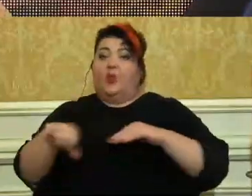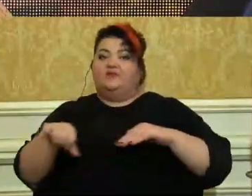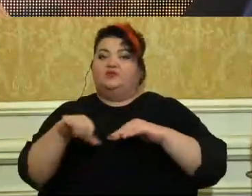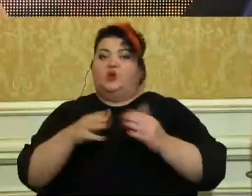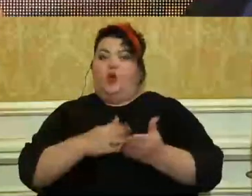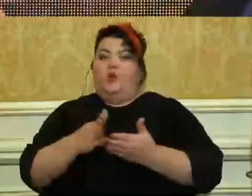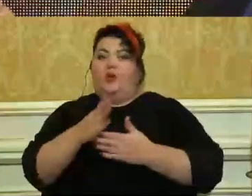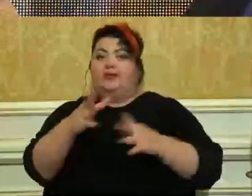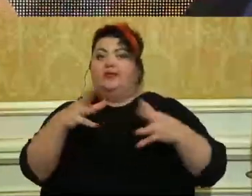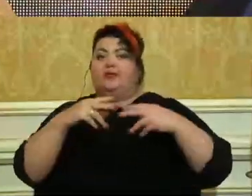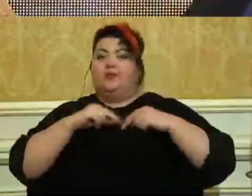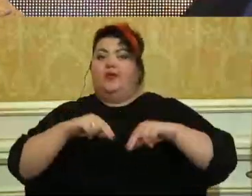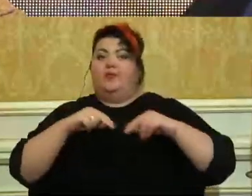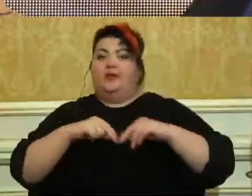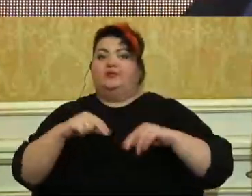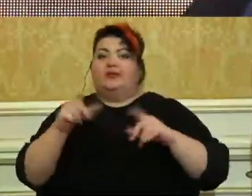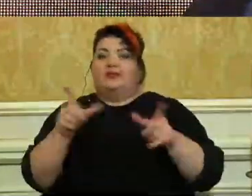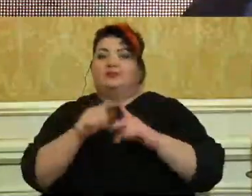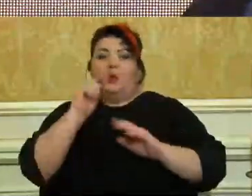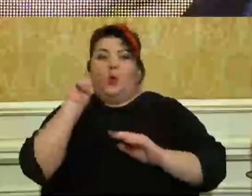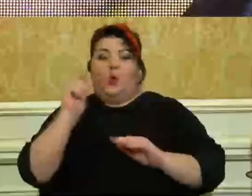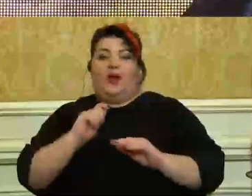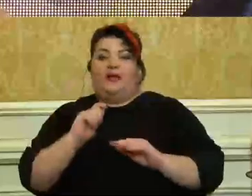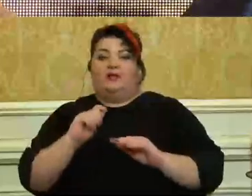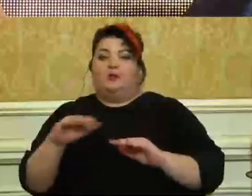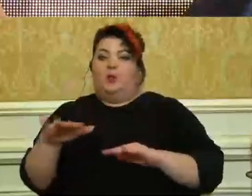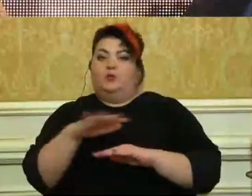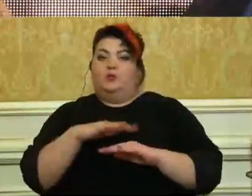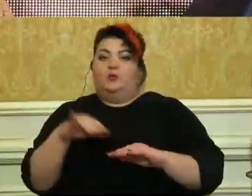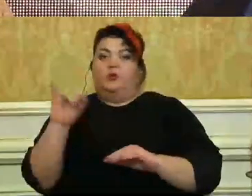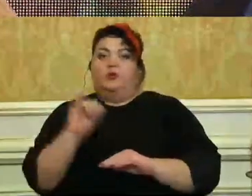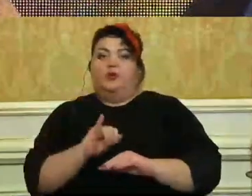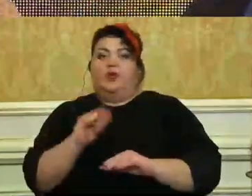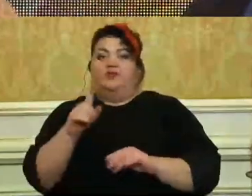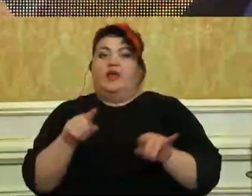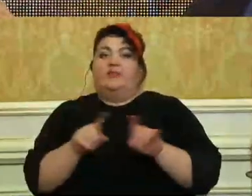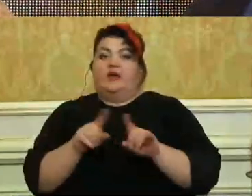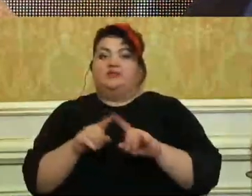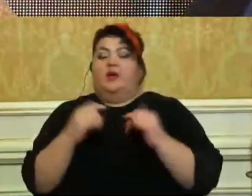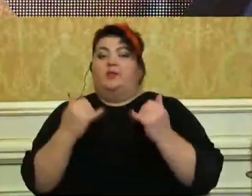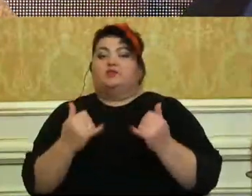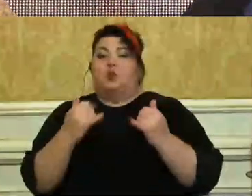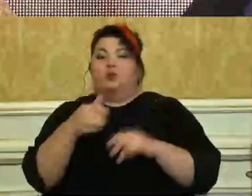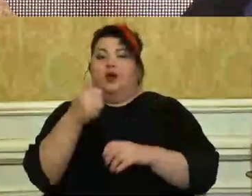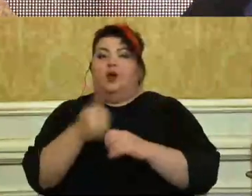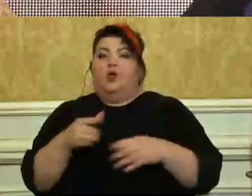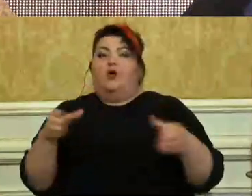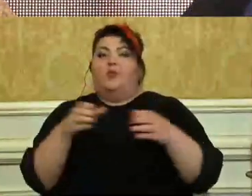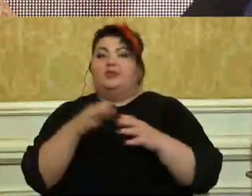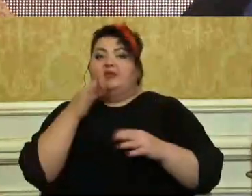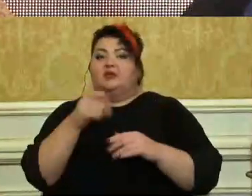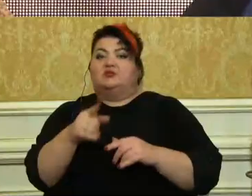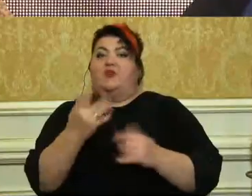colleague, president of this group, will tell you a few words later. I am especially involved in